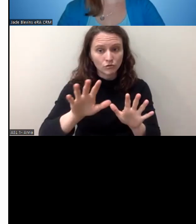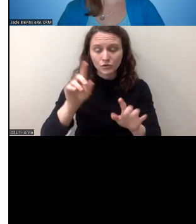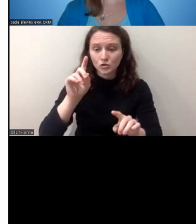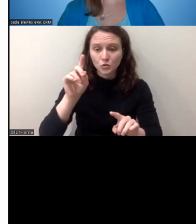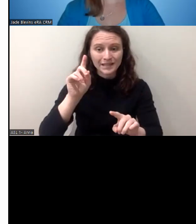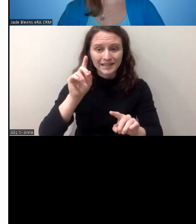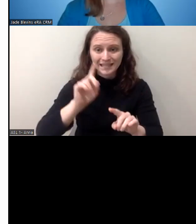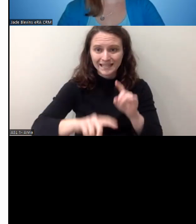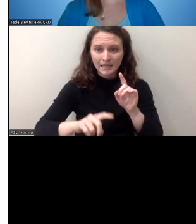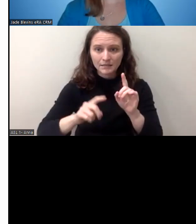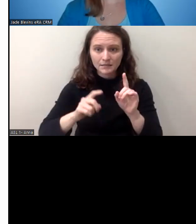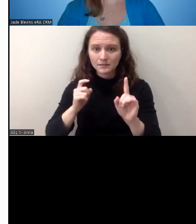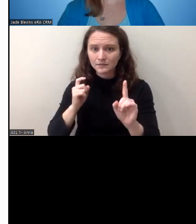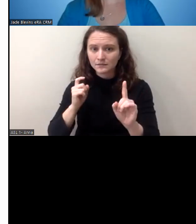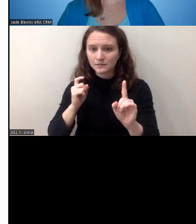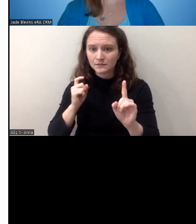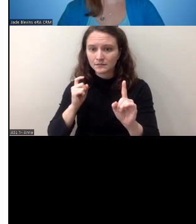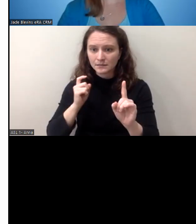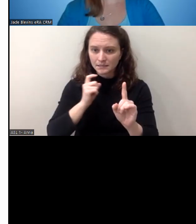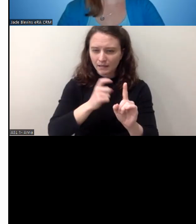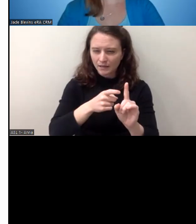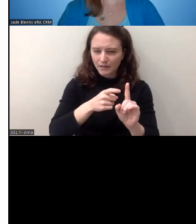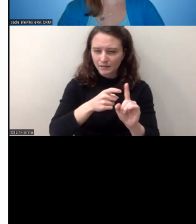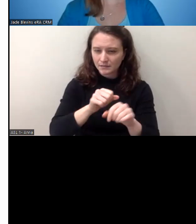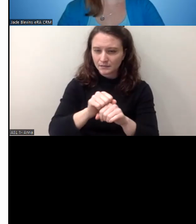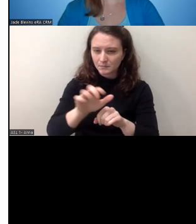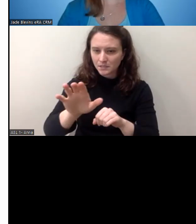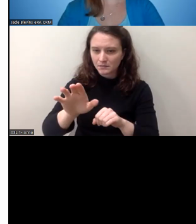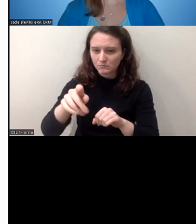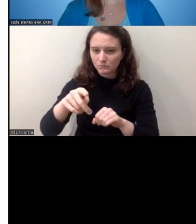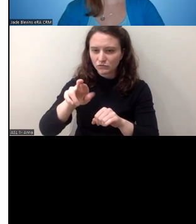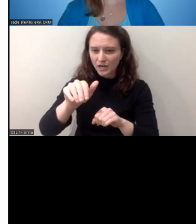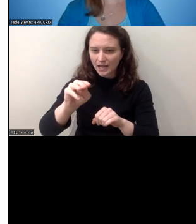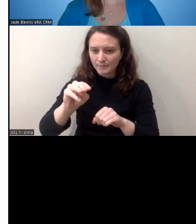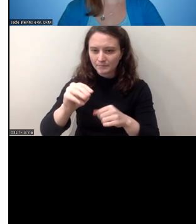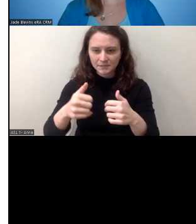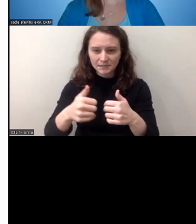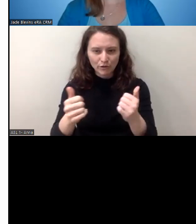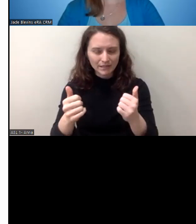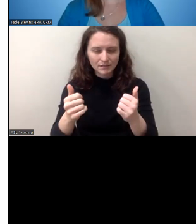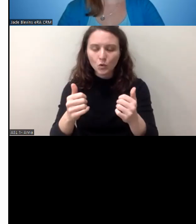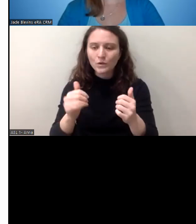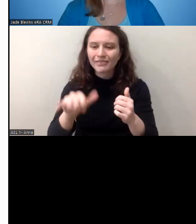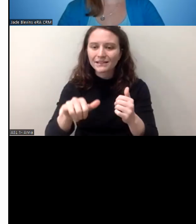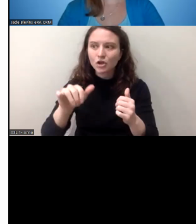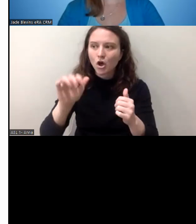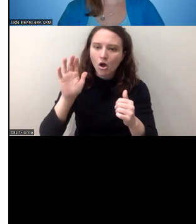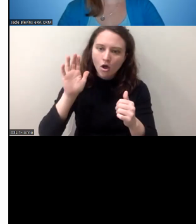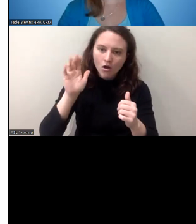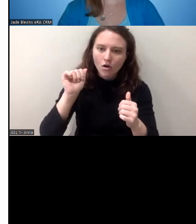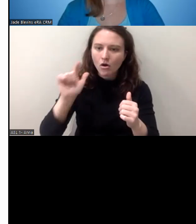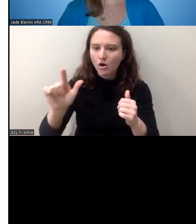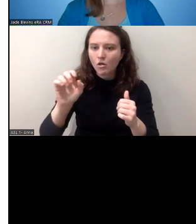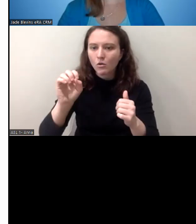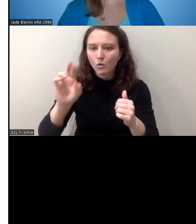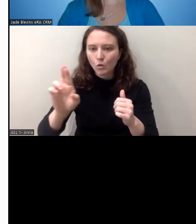submit PRAM separately. So it's going to be all or nothing. Either your PI can submit the RPPR and